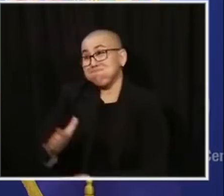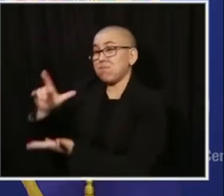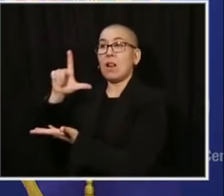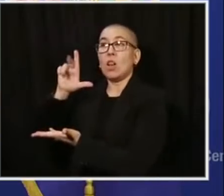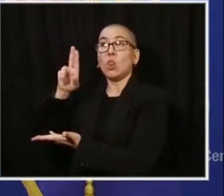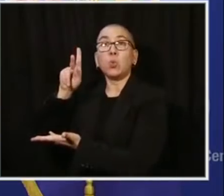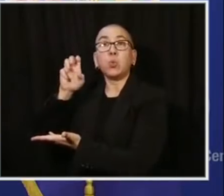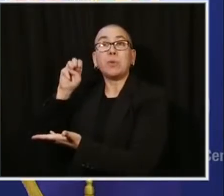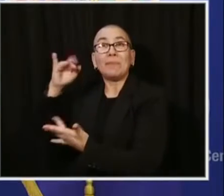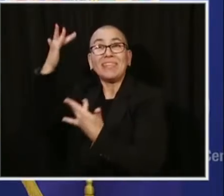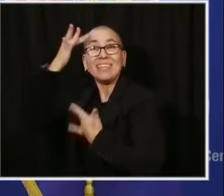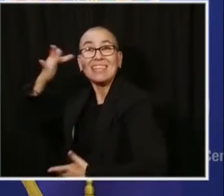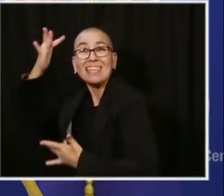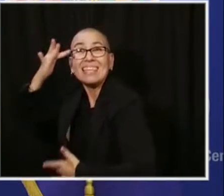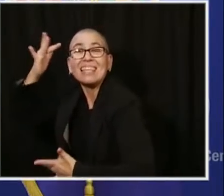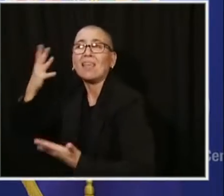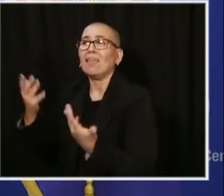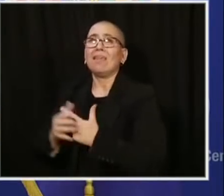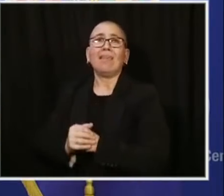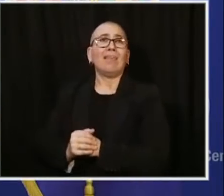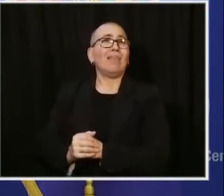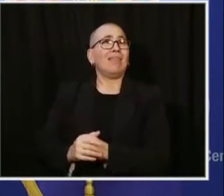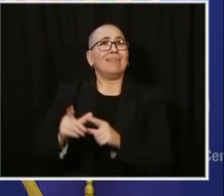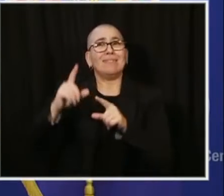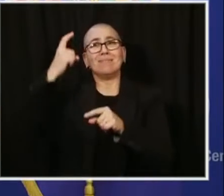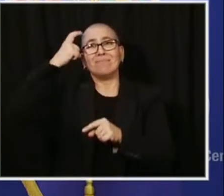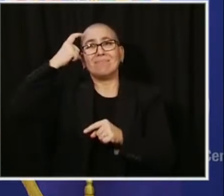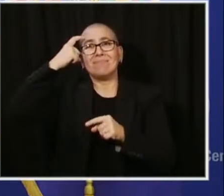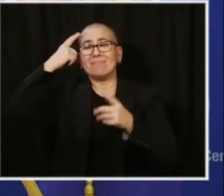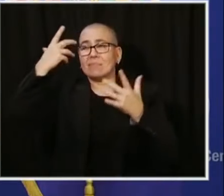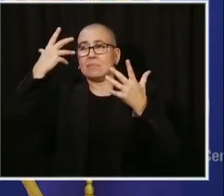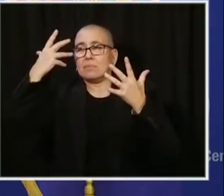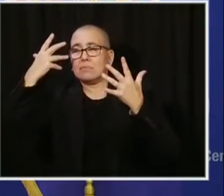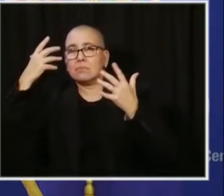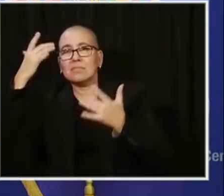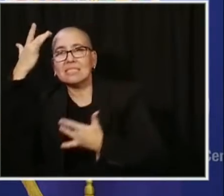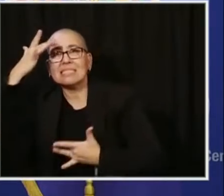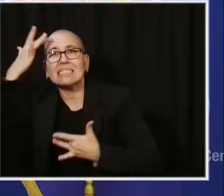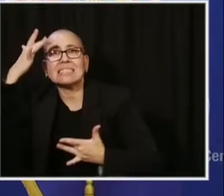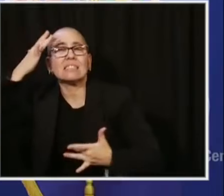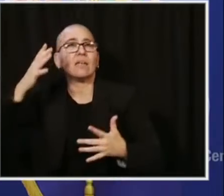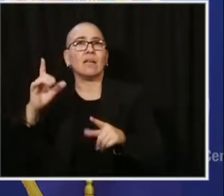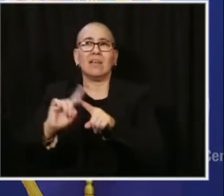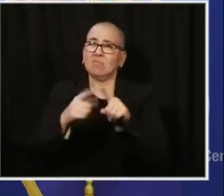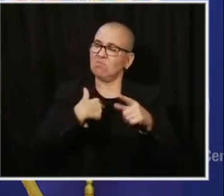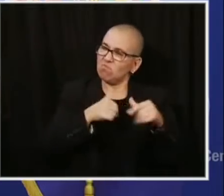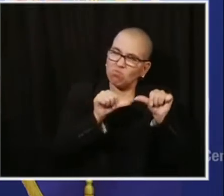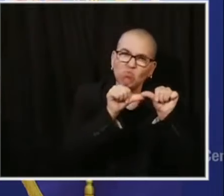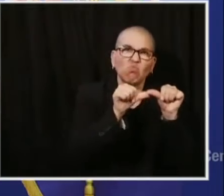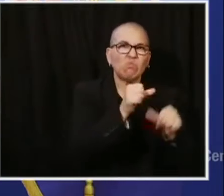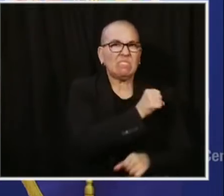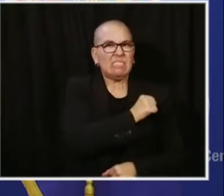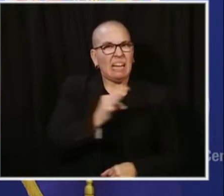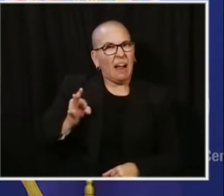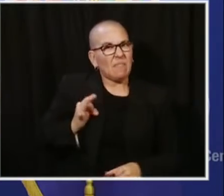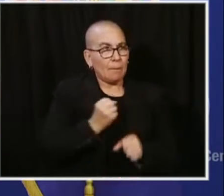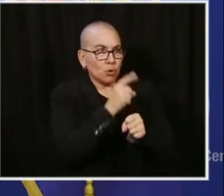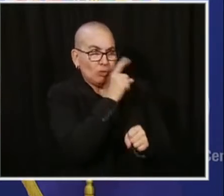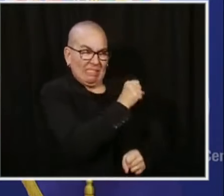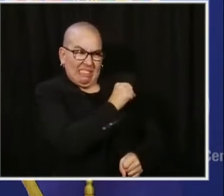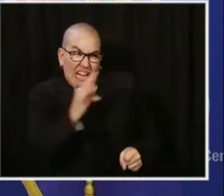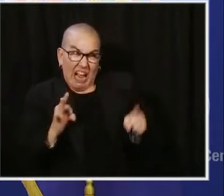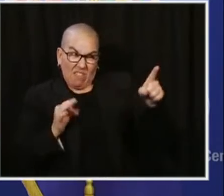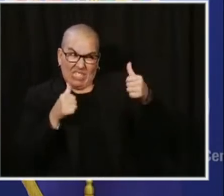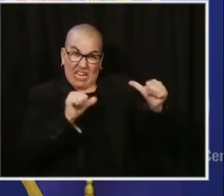those staff there for them. We are doing everything we can to keep those staff healthy and safe within our walls. If you support